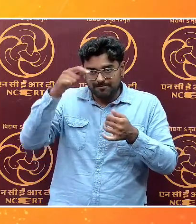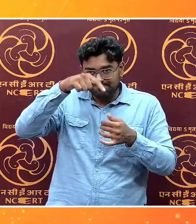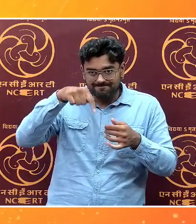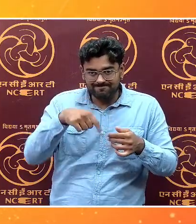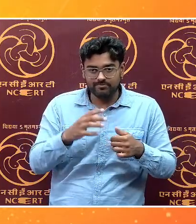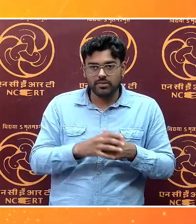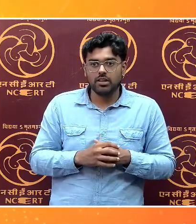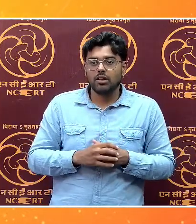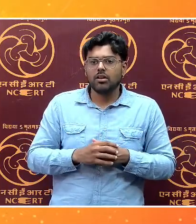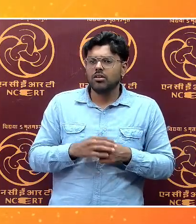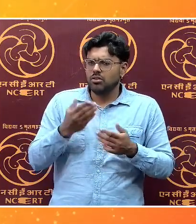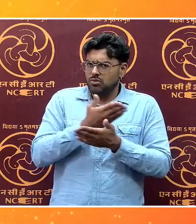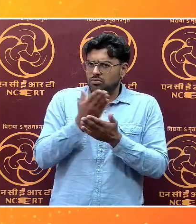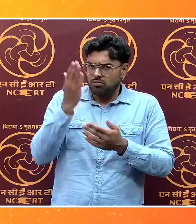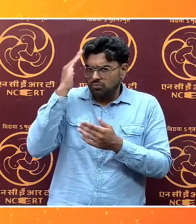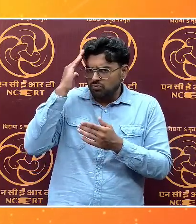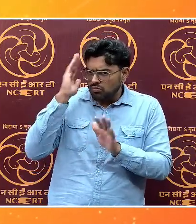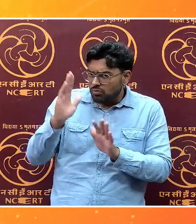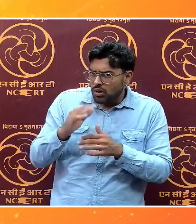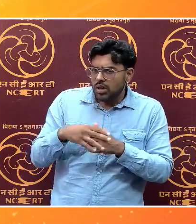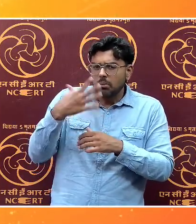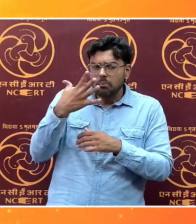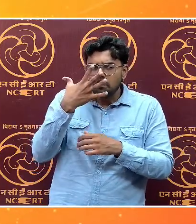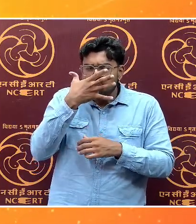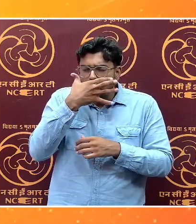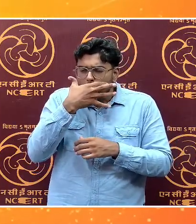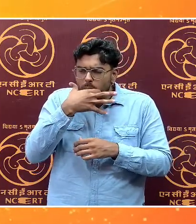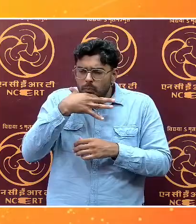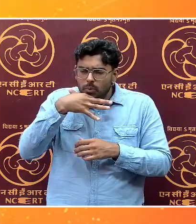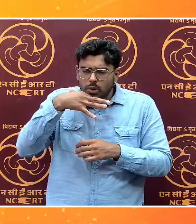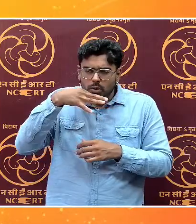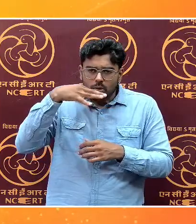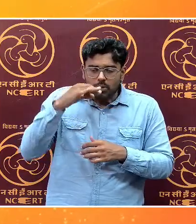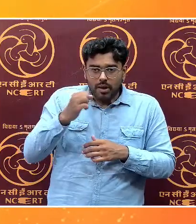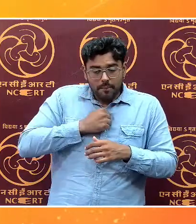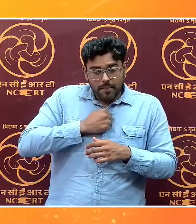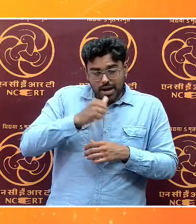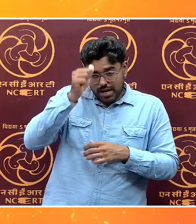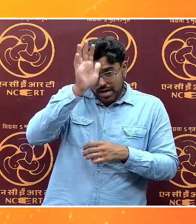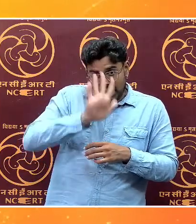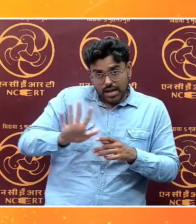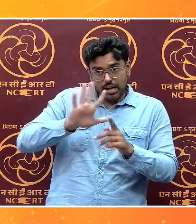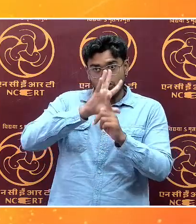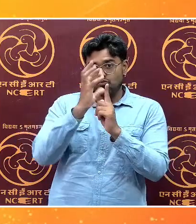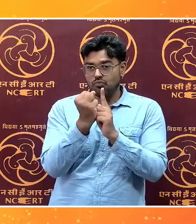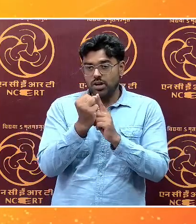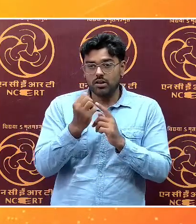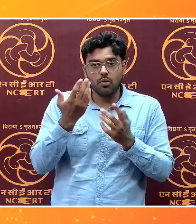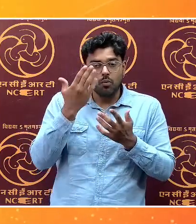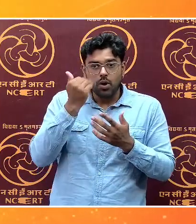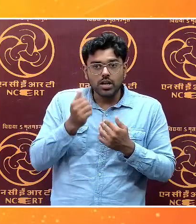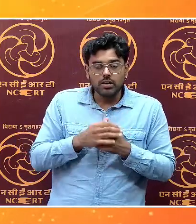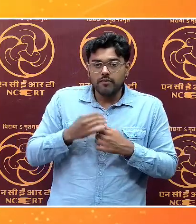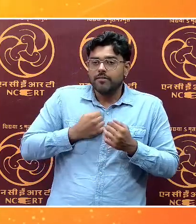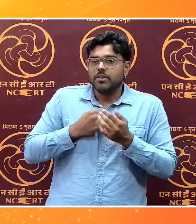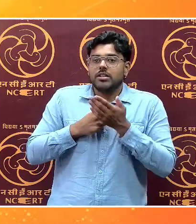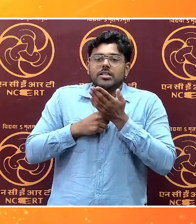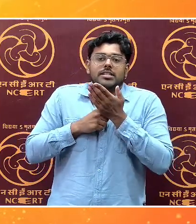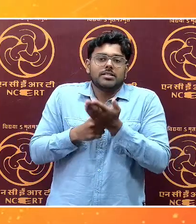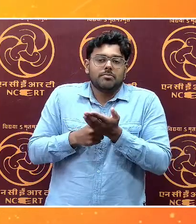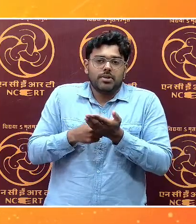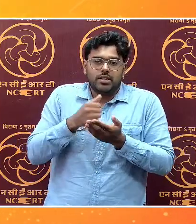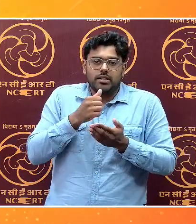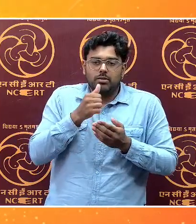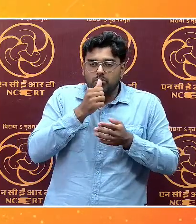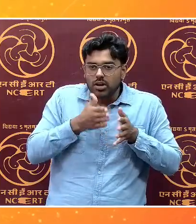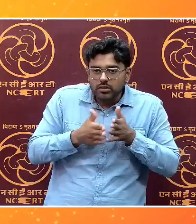And it is the beauty. It is the beauty of our Indian culture that we respect our rivers,